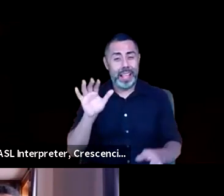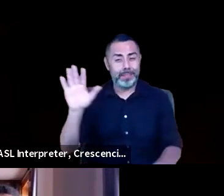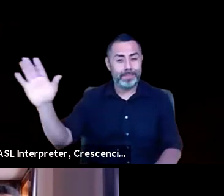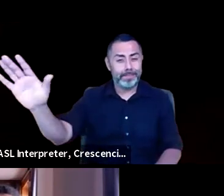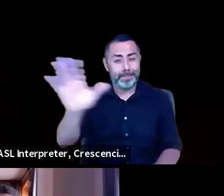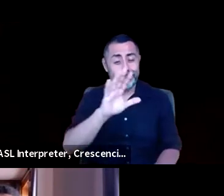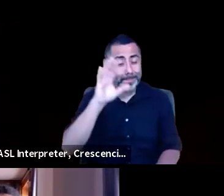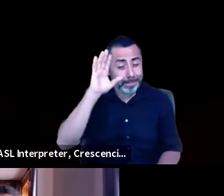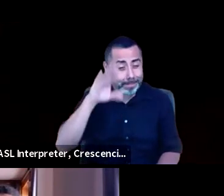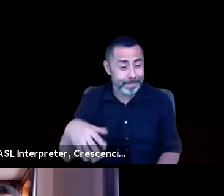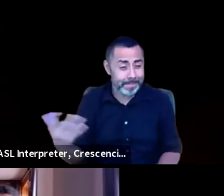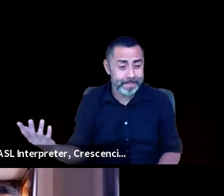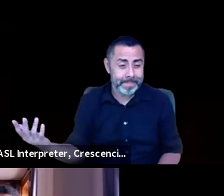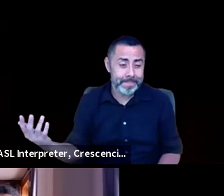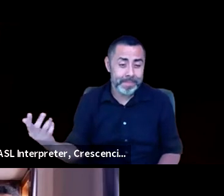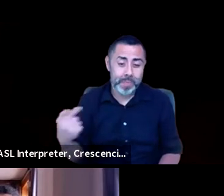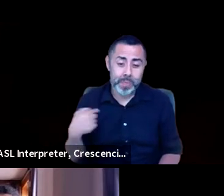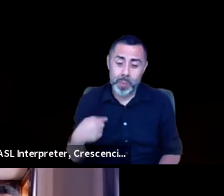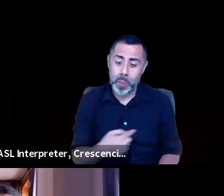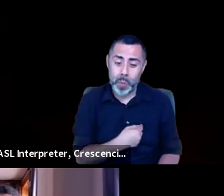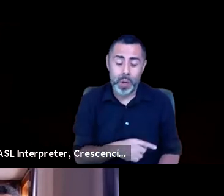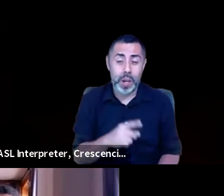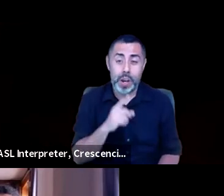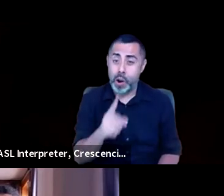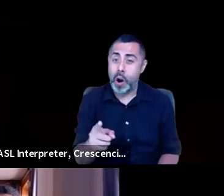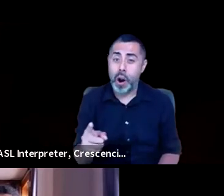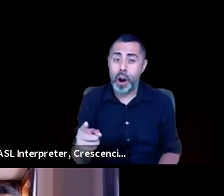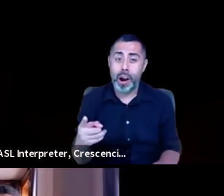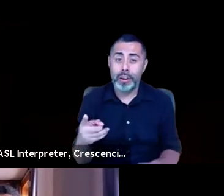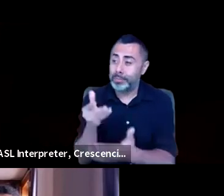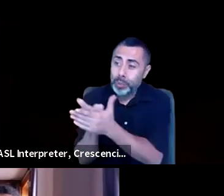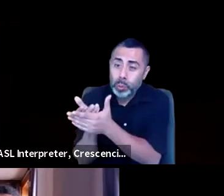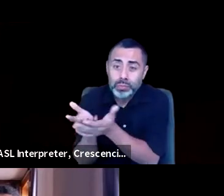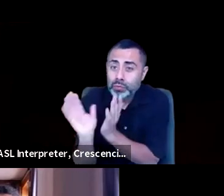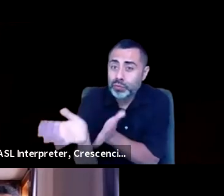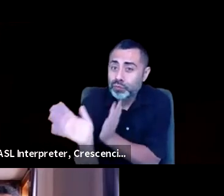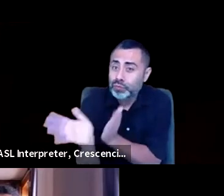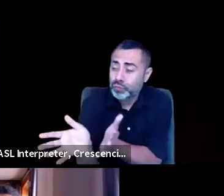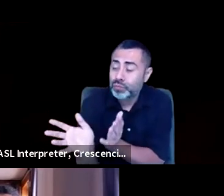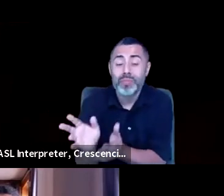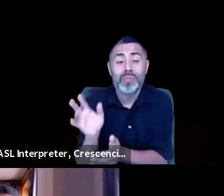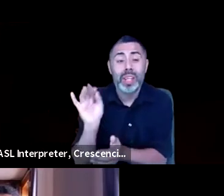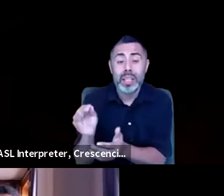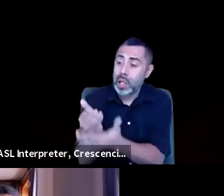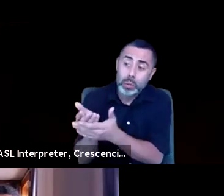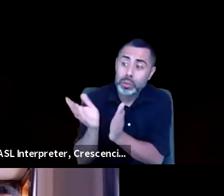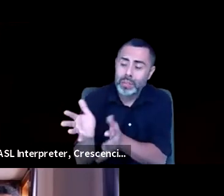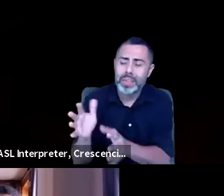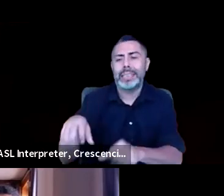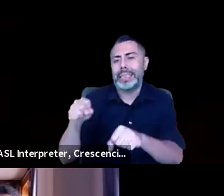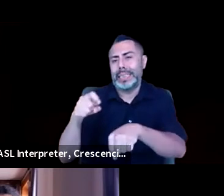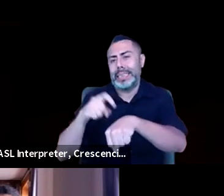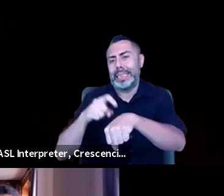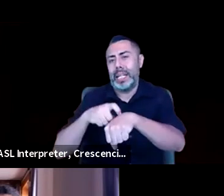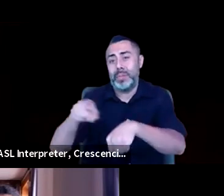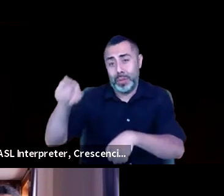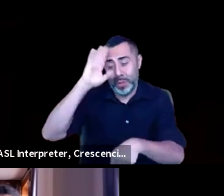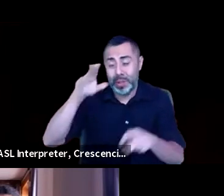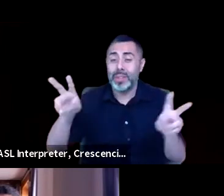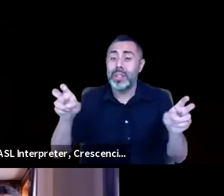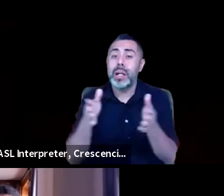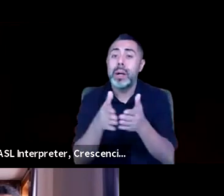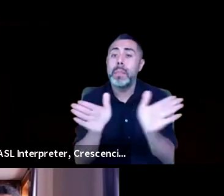you know, we're staying in close conversation, which takes time. So, you know, Public Works has been incredibly busy. Like, I've